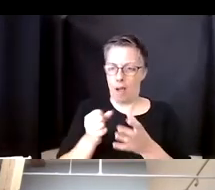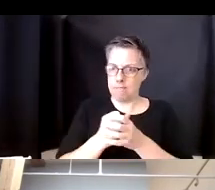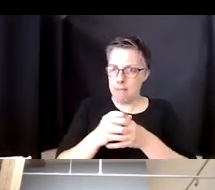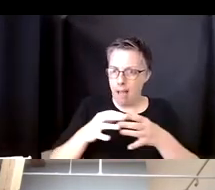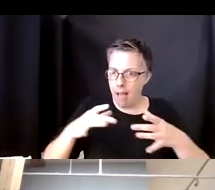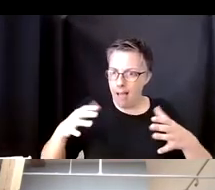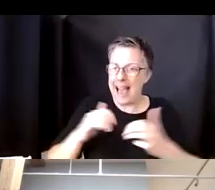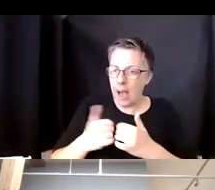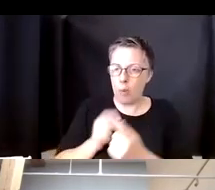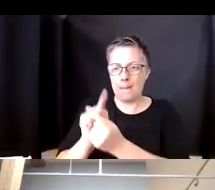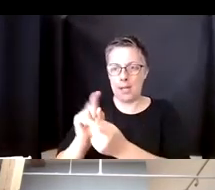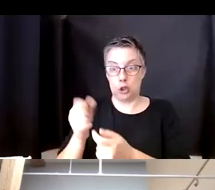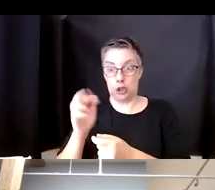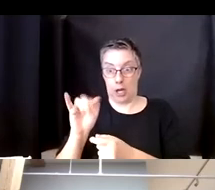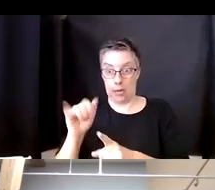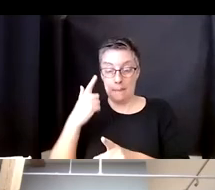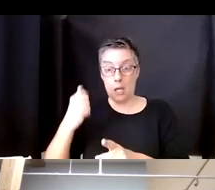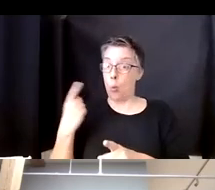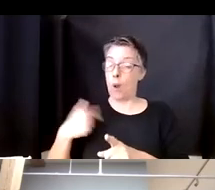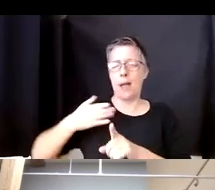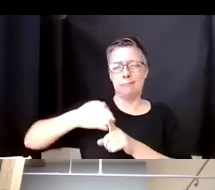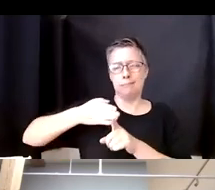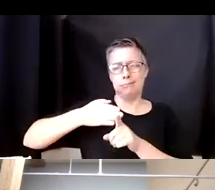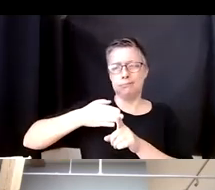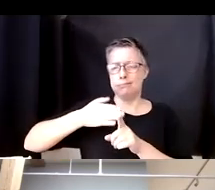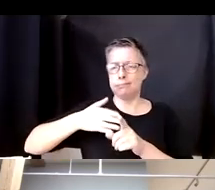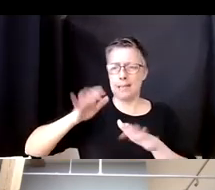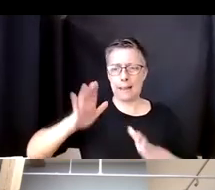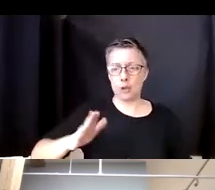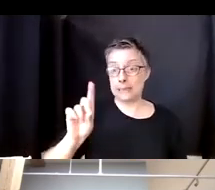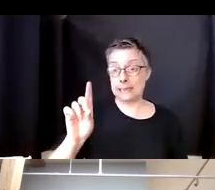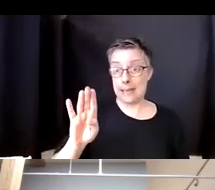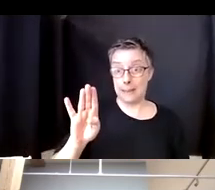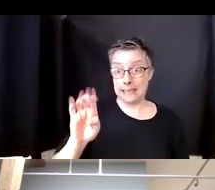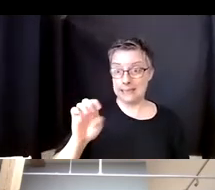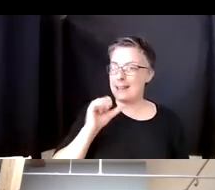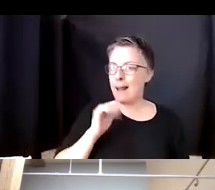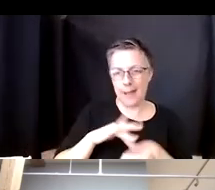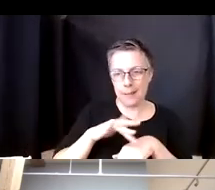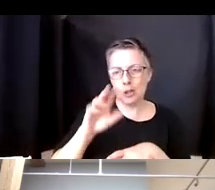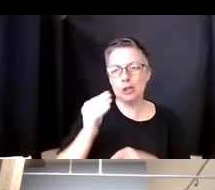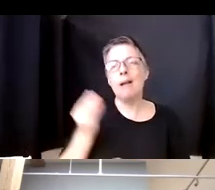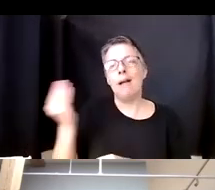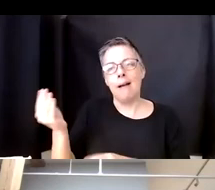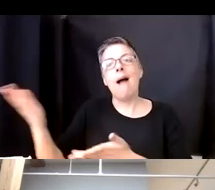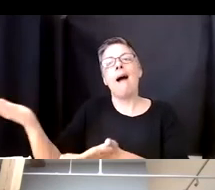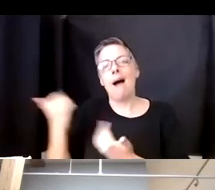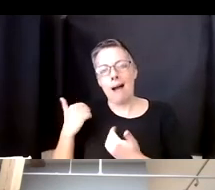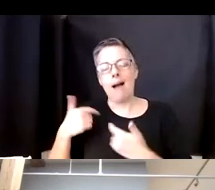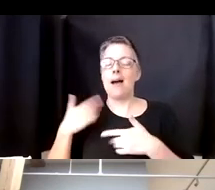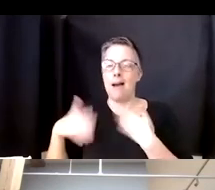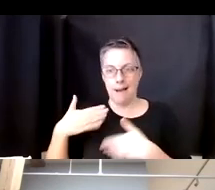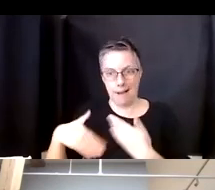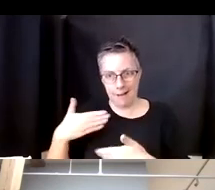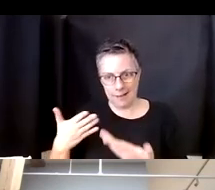meet Sherry, is because one of my usual captioners, Debbie, was not available and she gave me Sherry as a recommendation. And